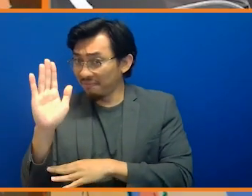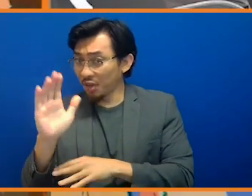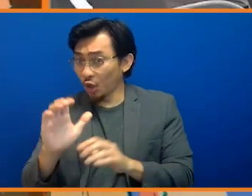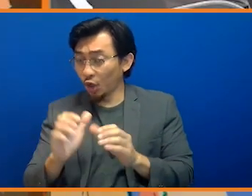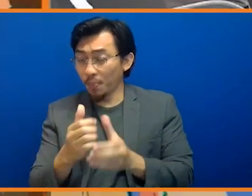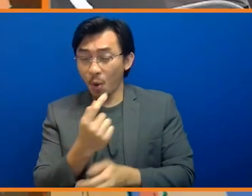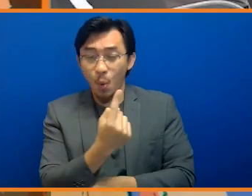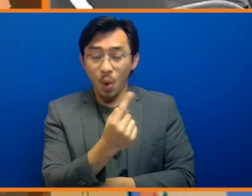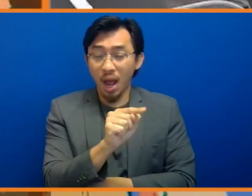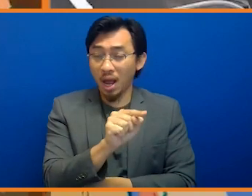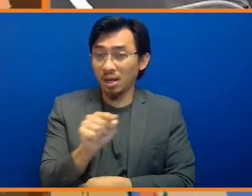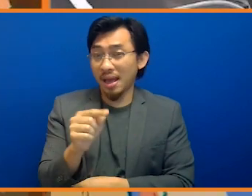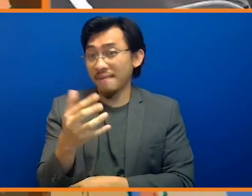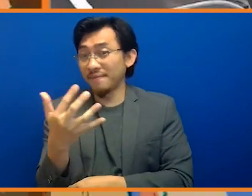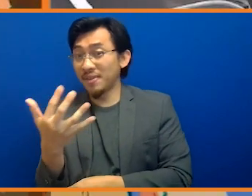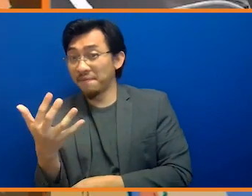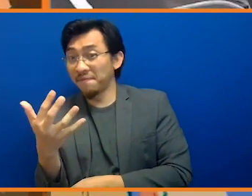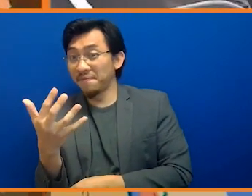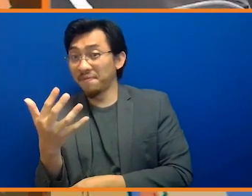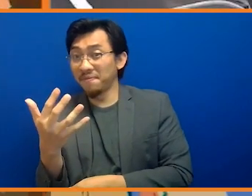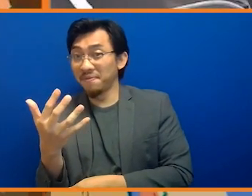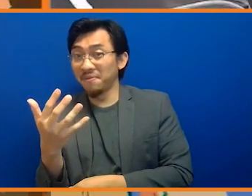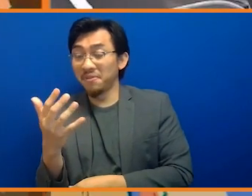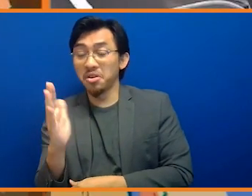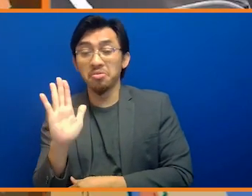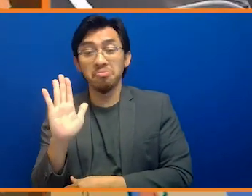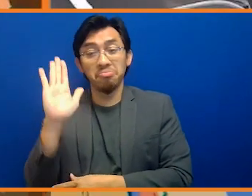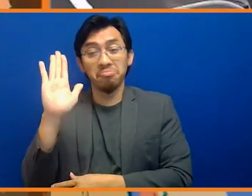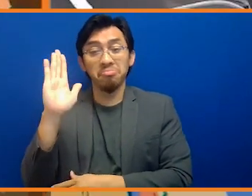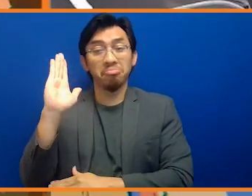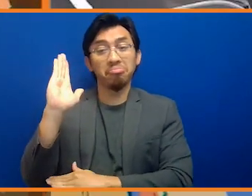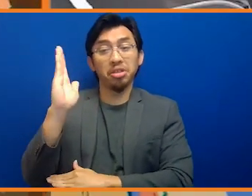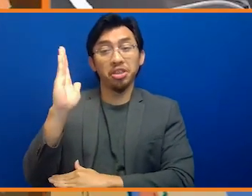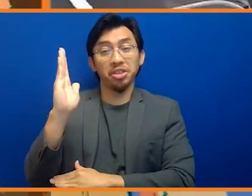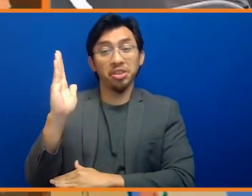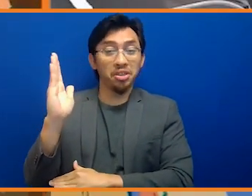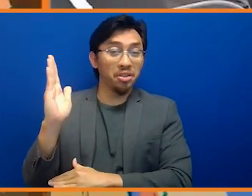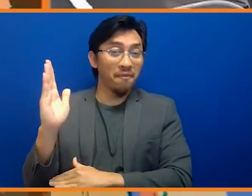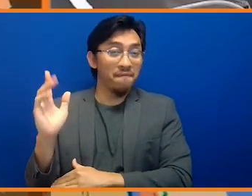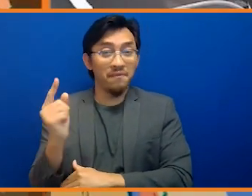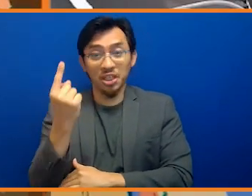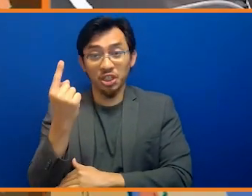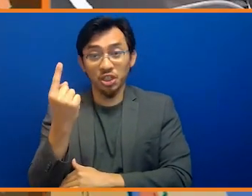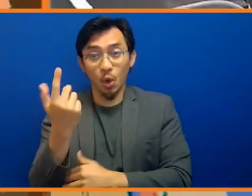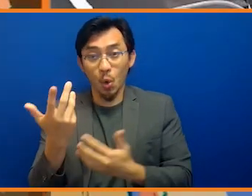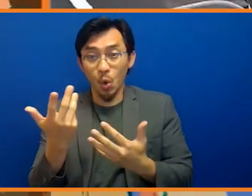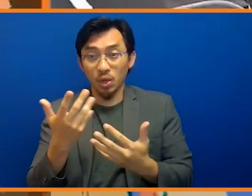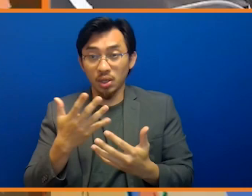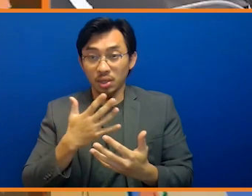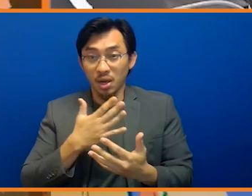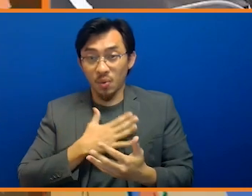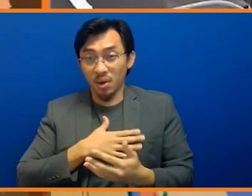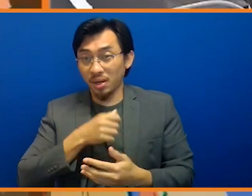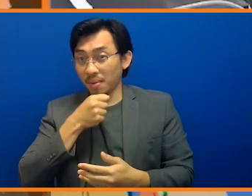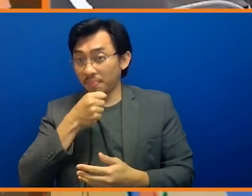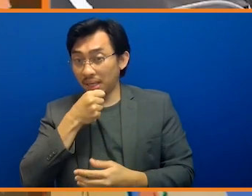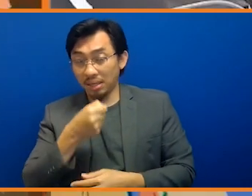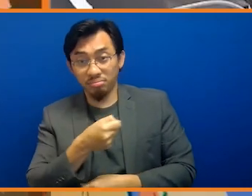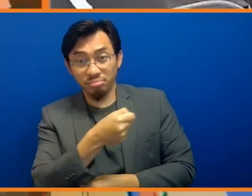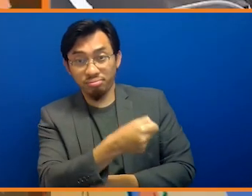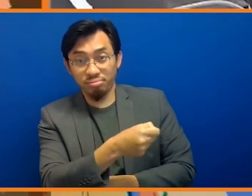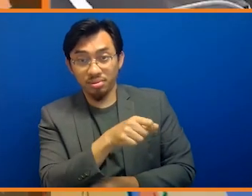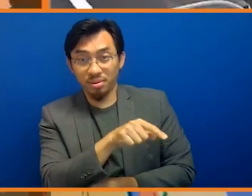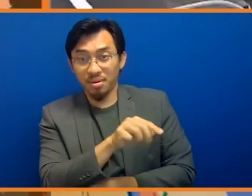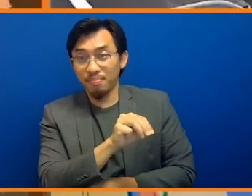group 1 to group 5 to present first? Or I will give the microphone to Dr.